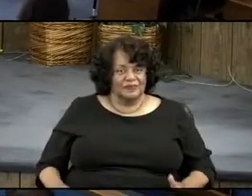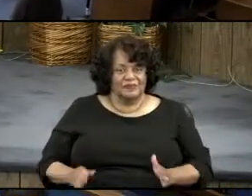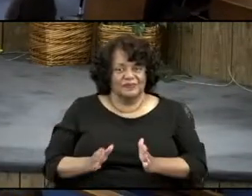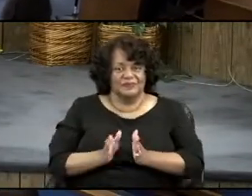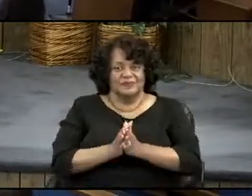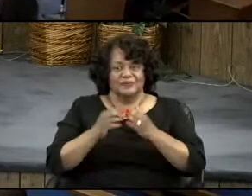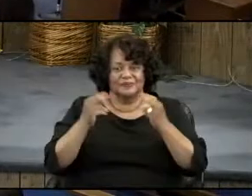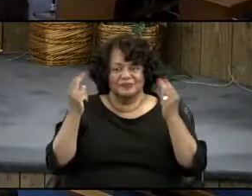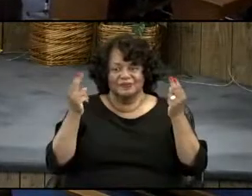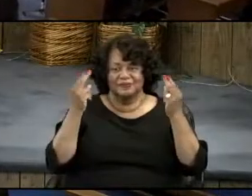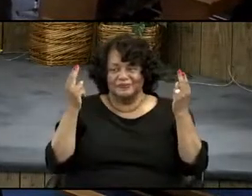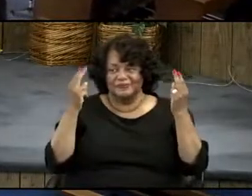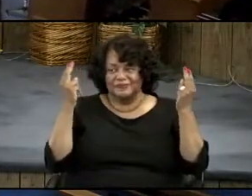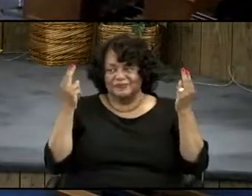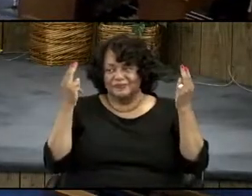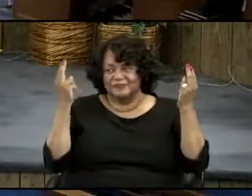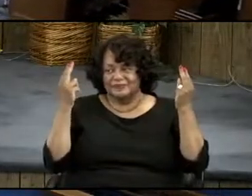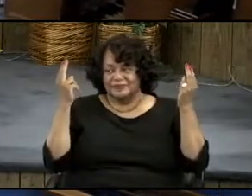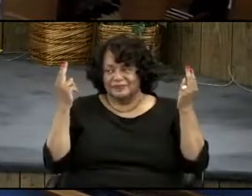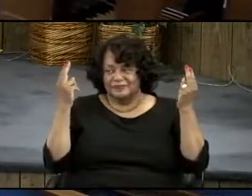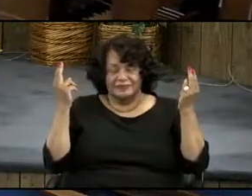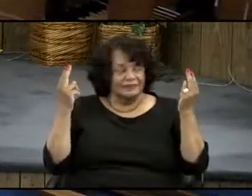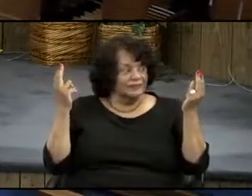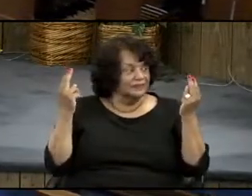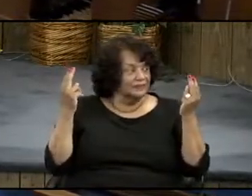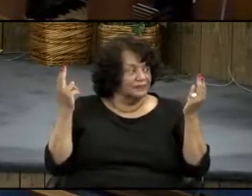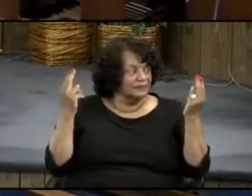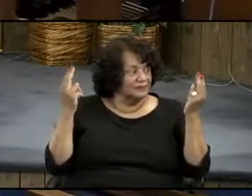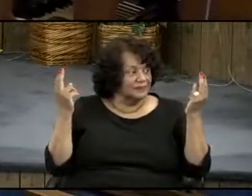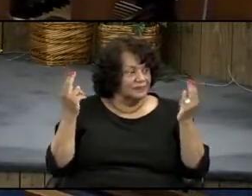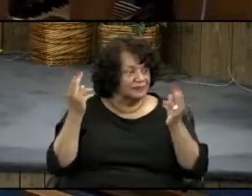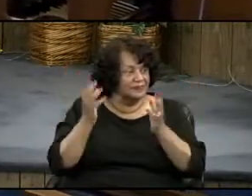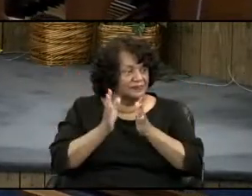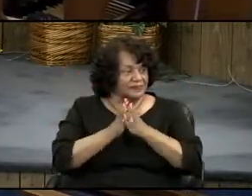hallelujah. Hallelujah, hallelujah.